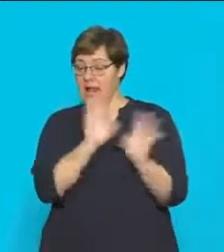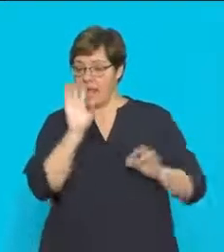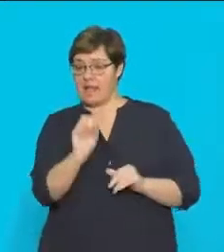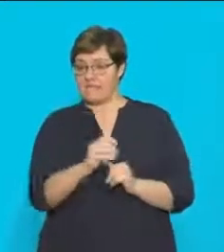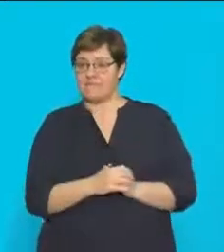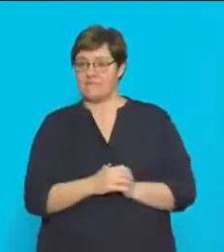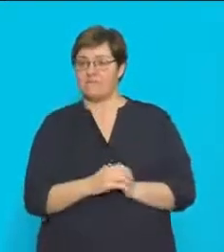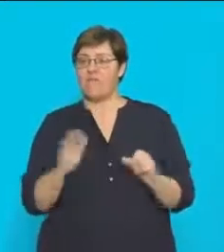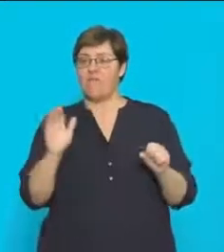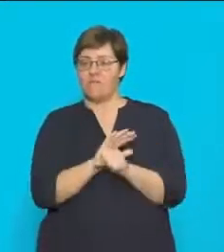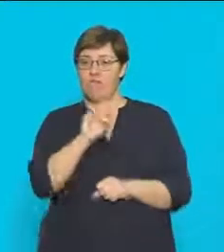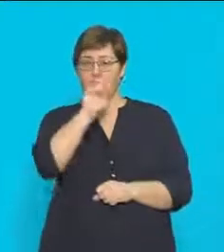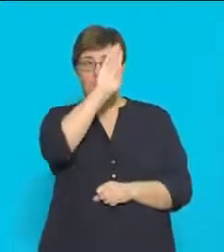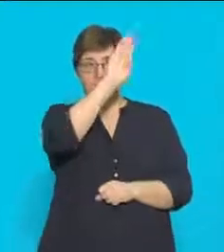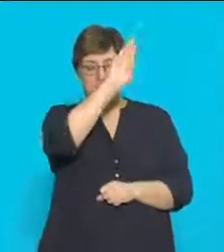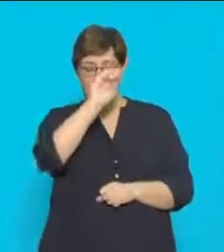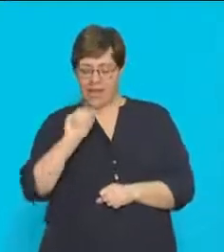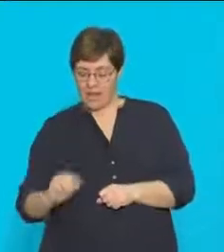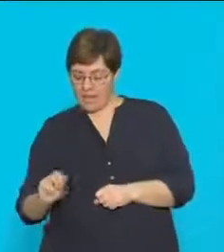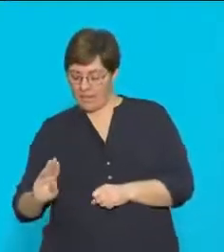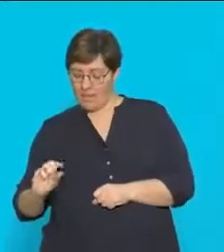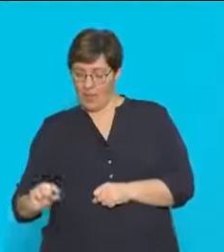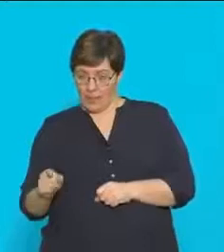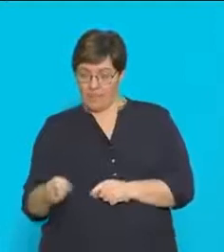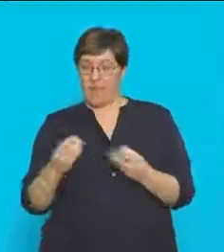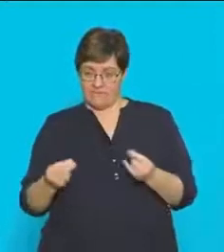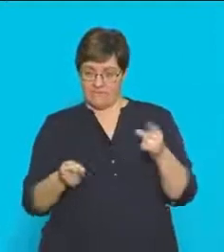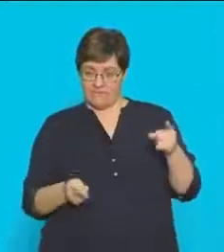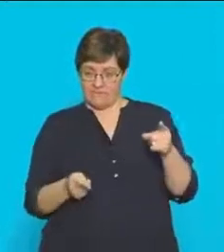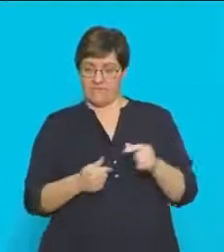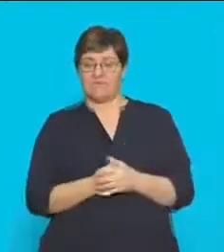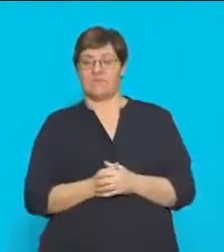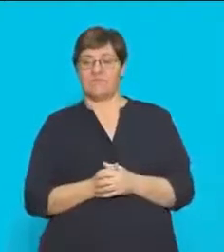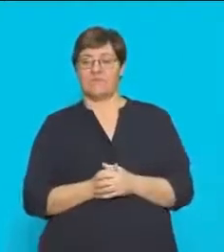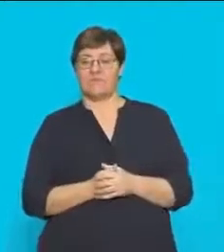clearly, here's our full pair. We've got one angle and one side,